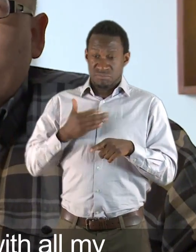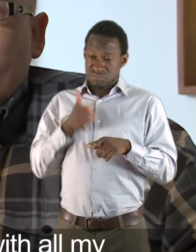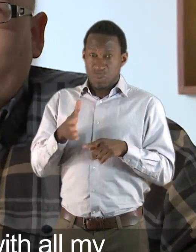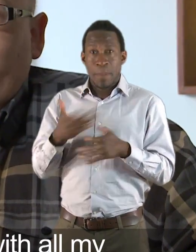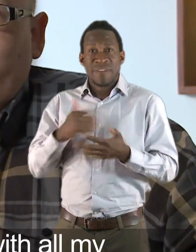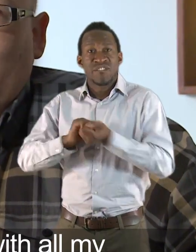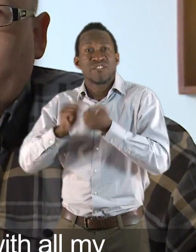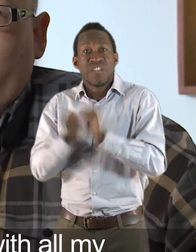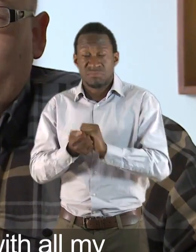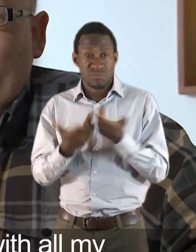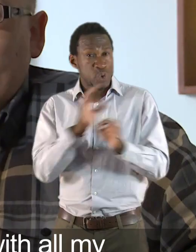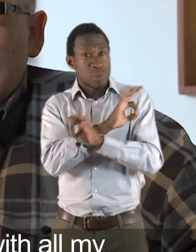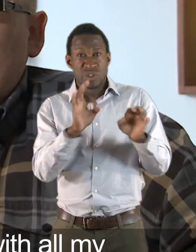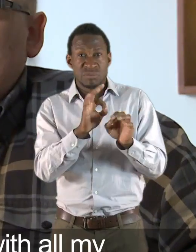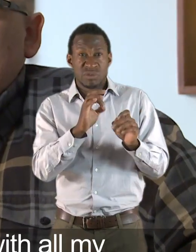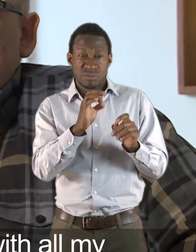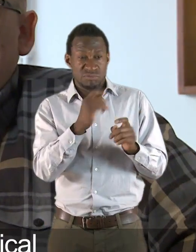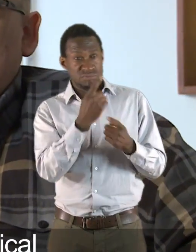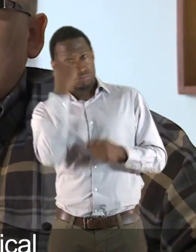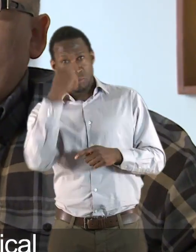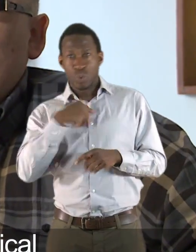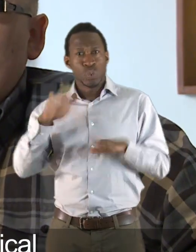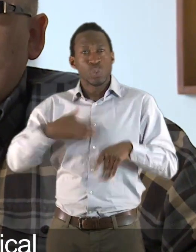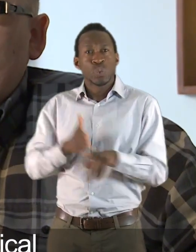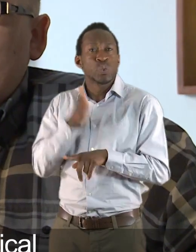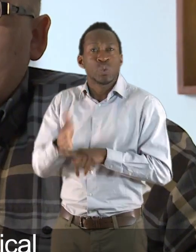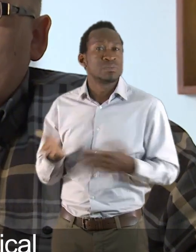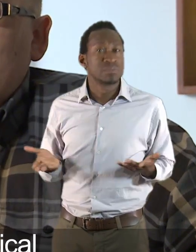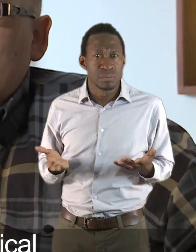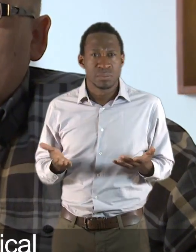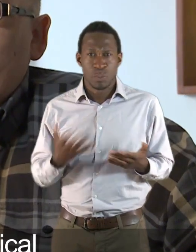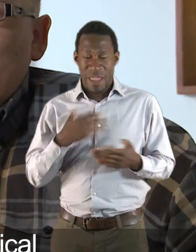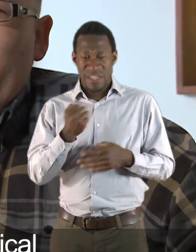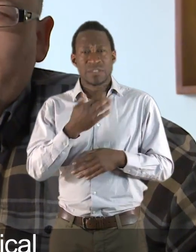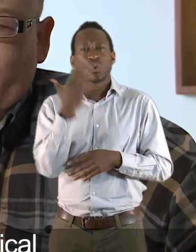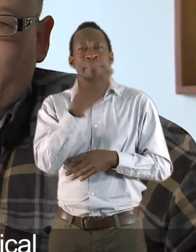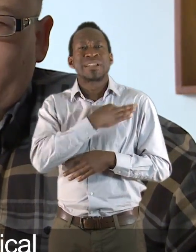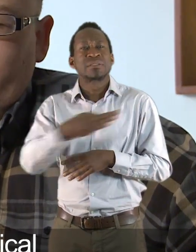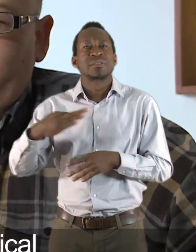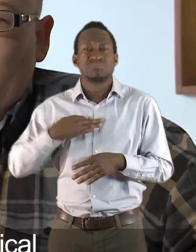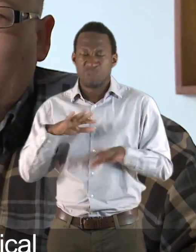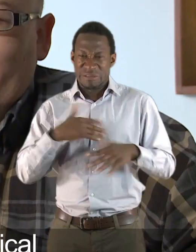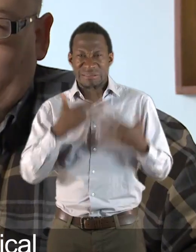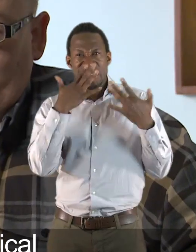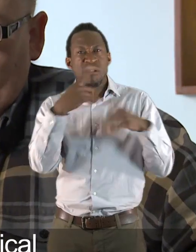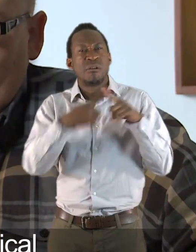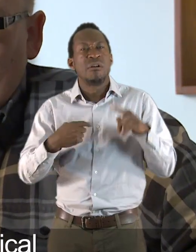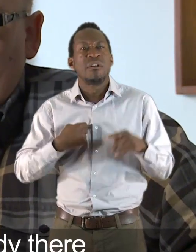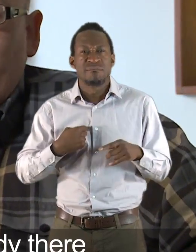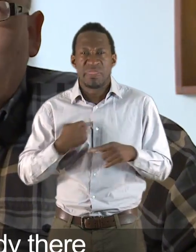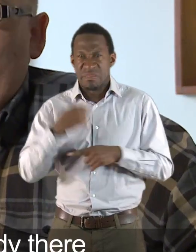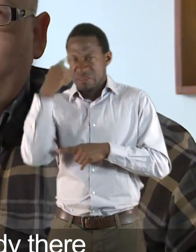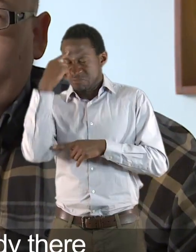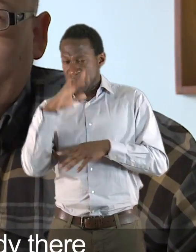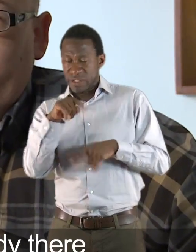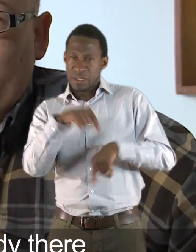Nobody suggested that I wouldn't go there. And then we had a school medical one about 10 and a half, I think, and there